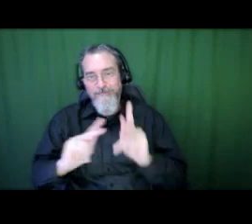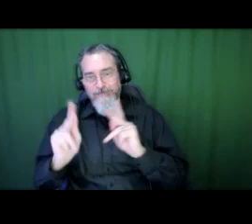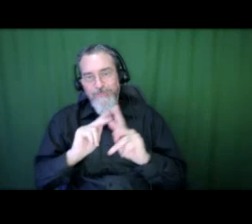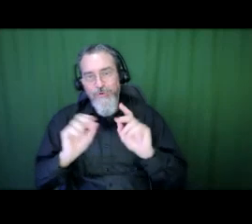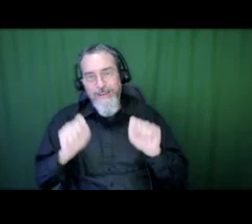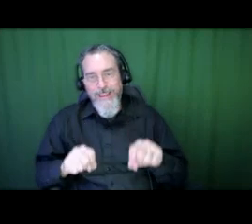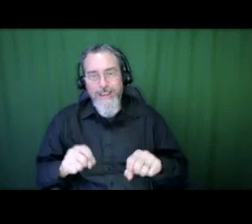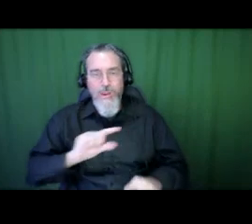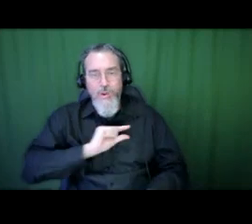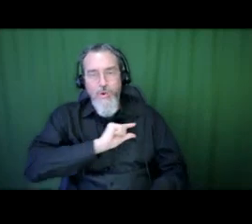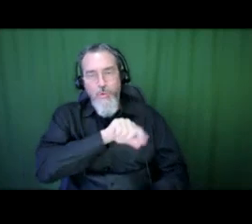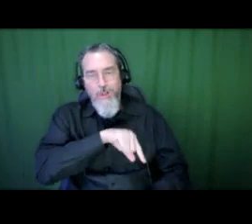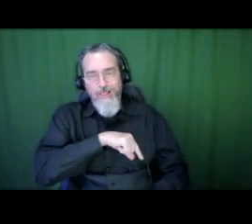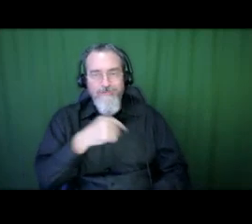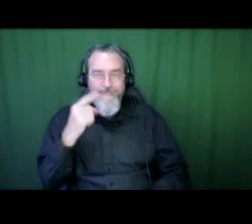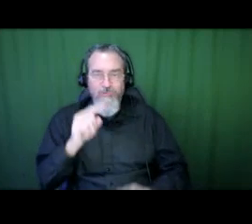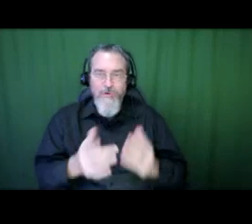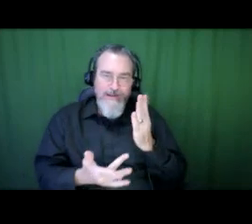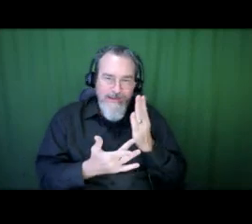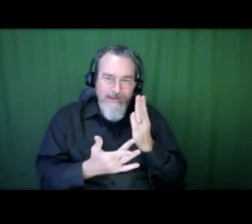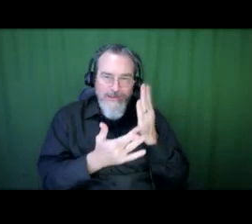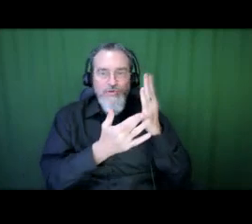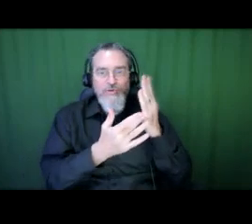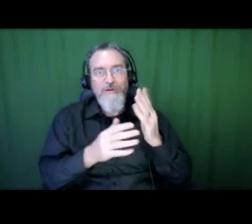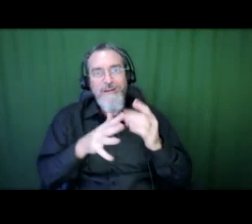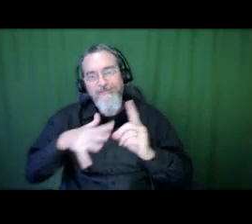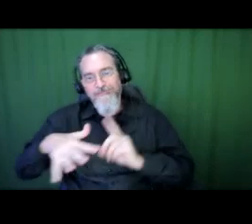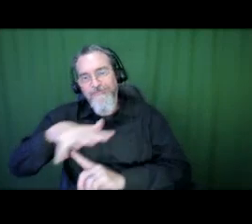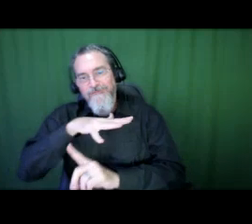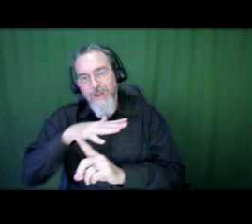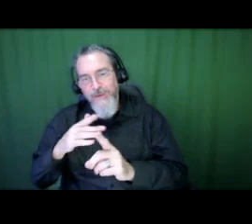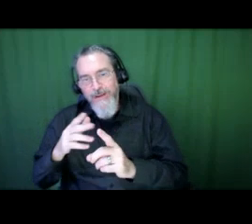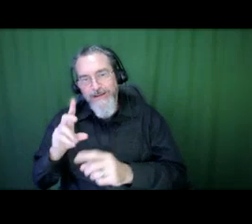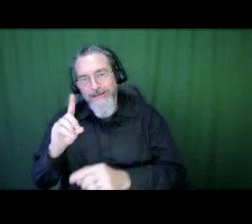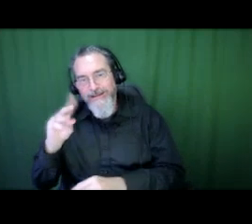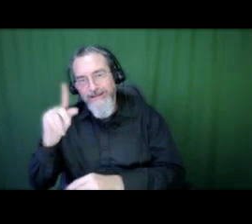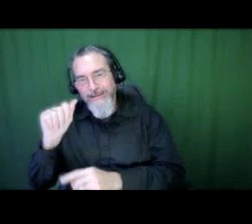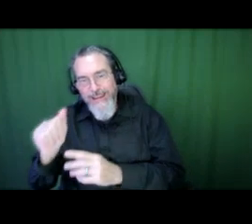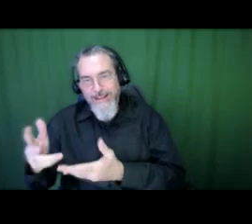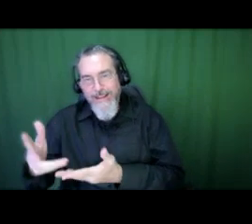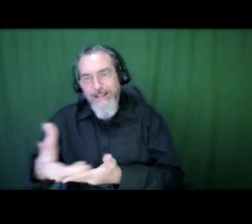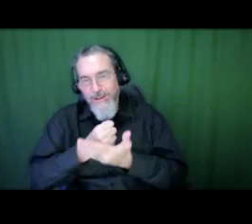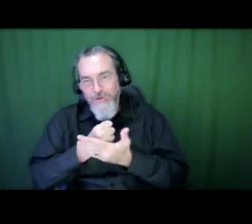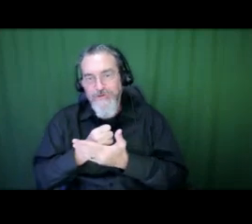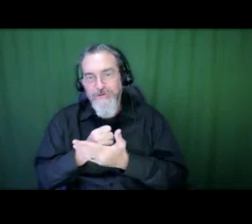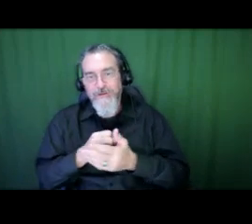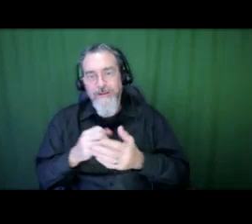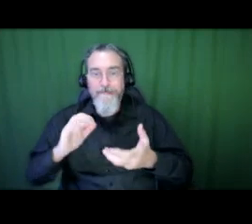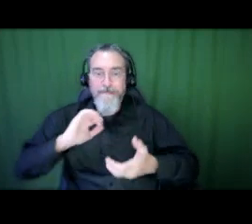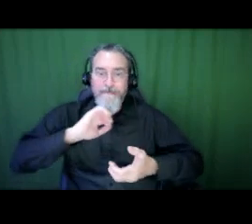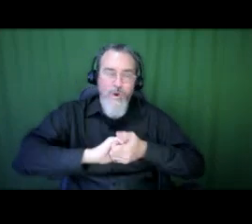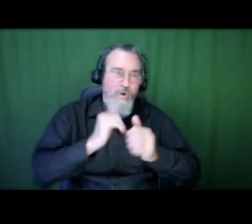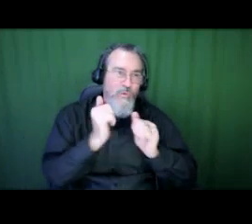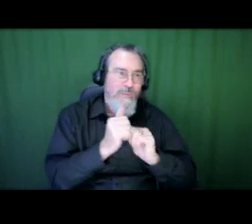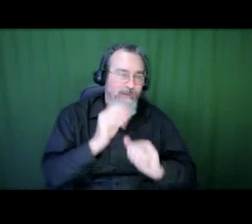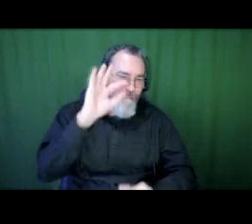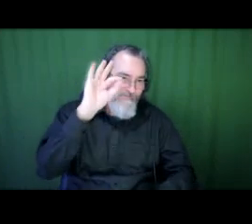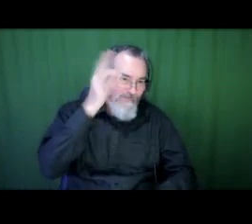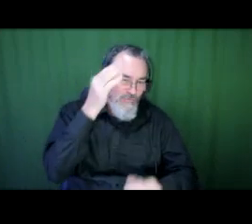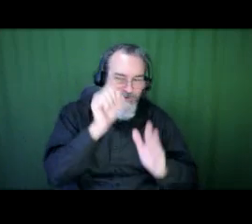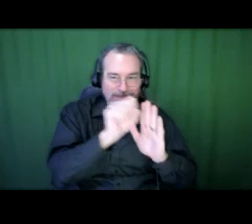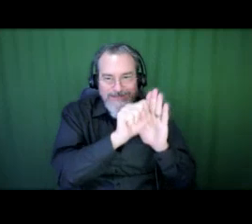technicians, environmental data collection, working in IDAP offices, and or partnering with federal and state agencies to collect information on the